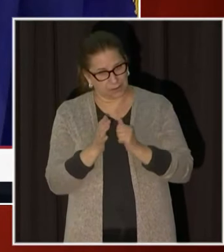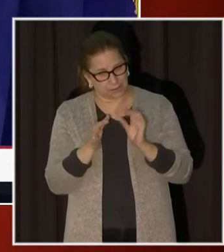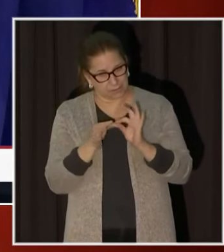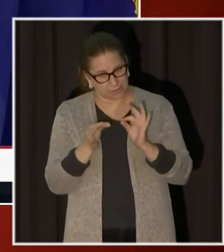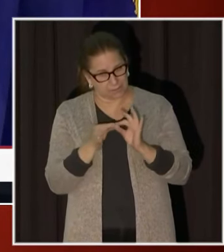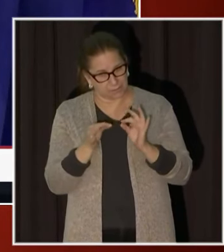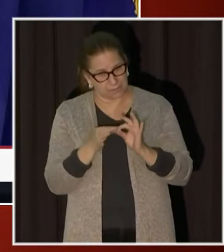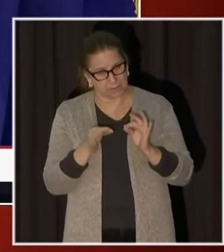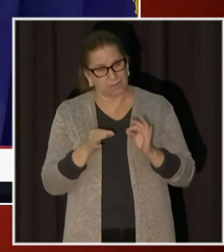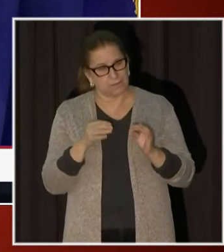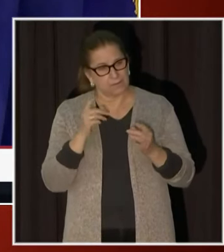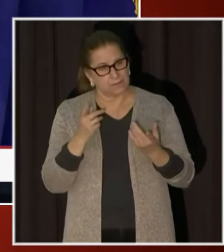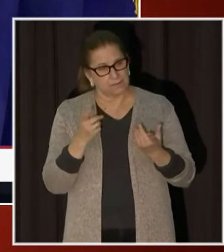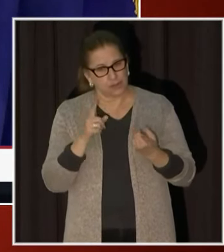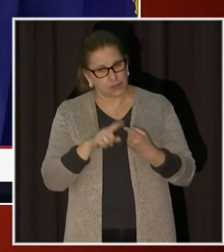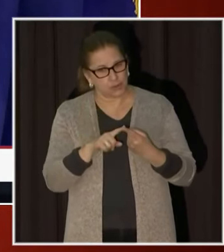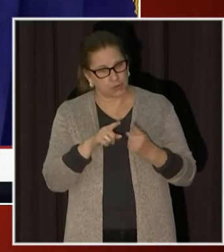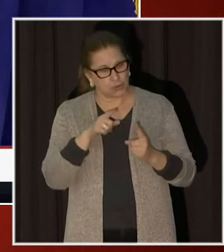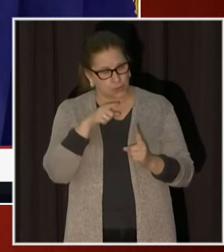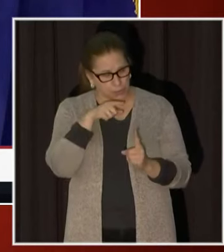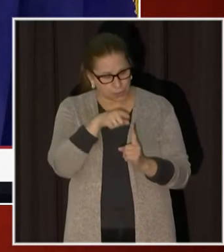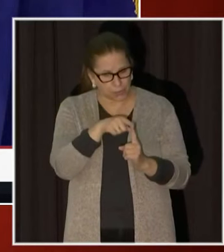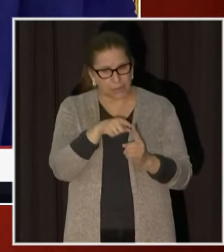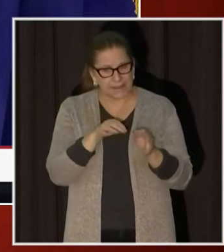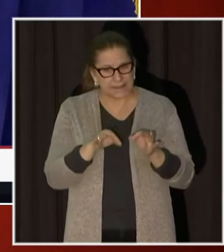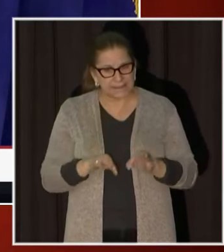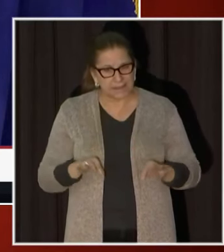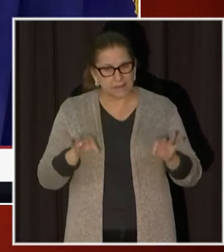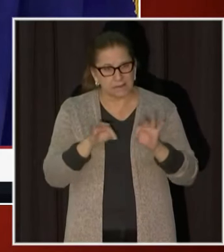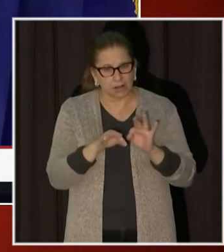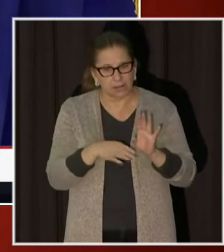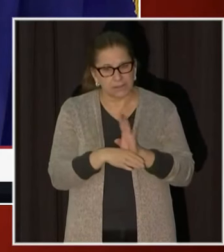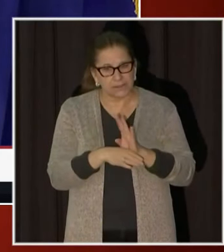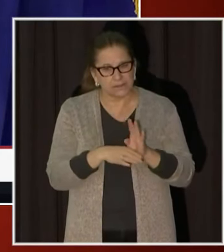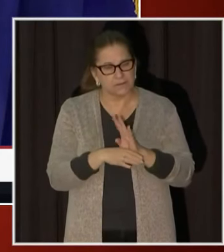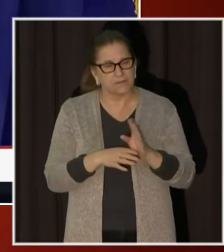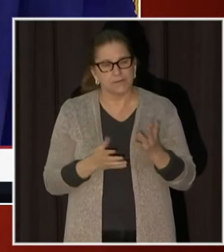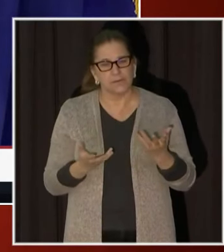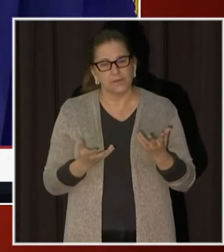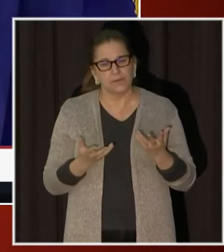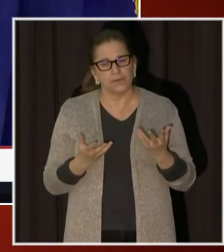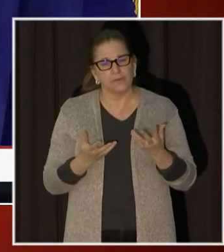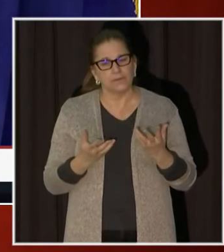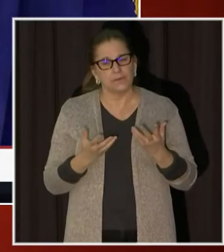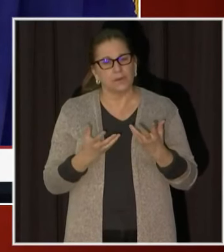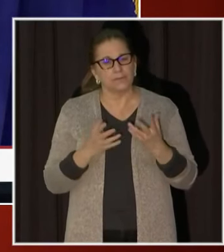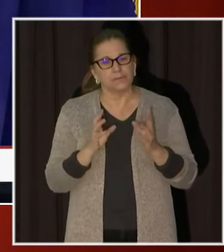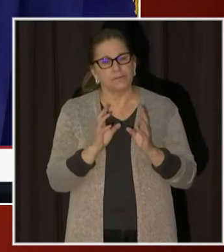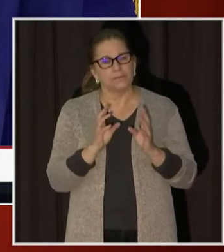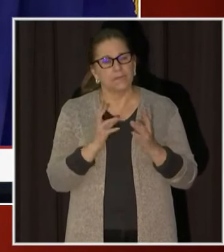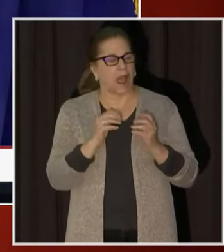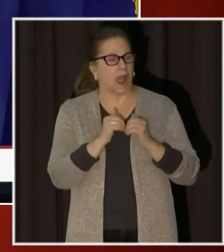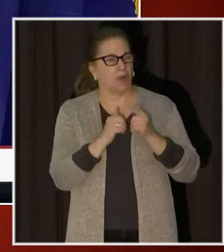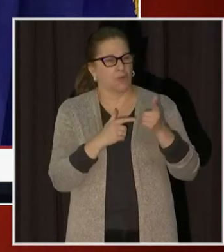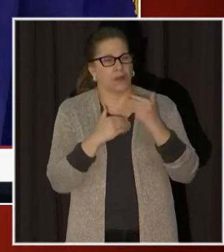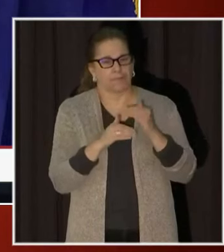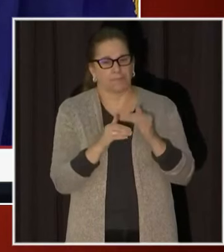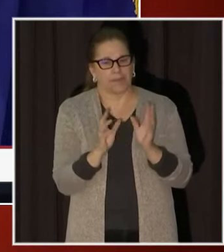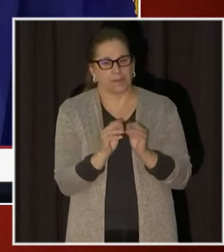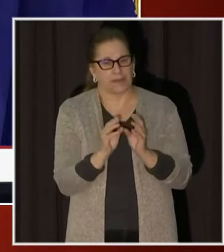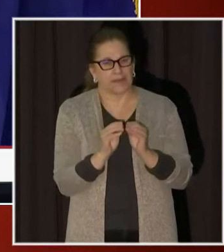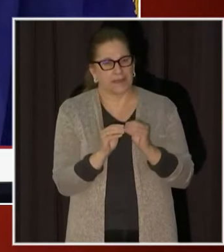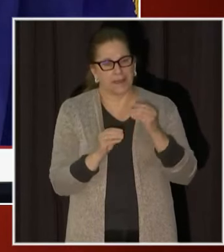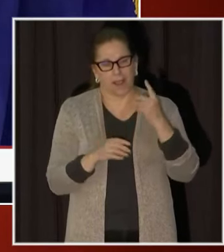the briefing for the meeting. How long will you be limiting your meetings to just essential matters? Is that for the extension of the public health